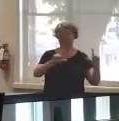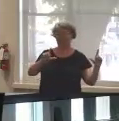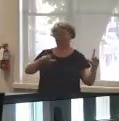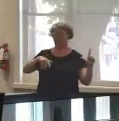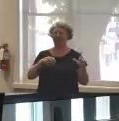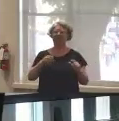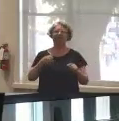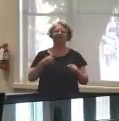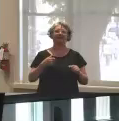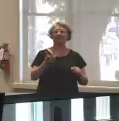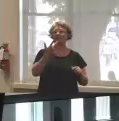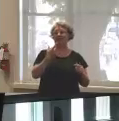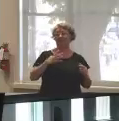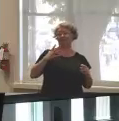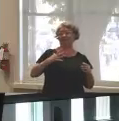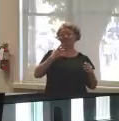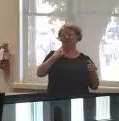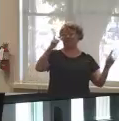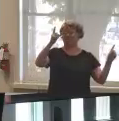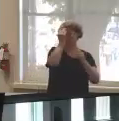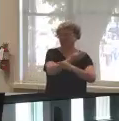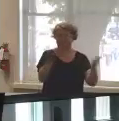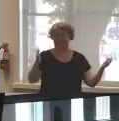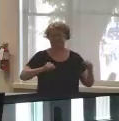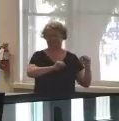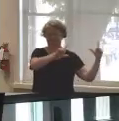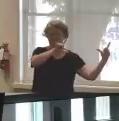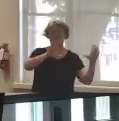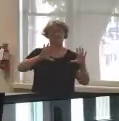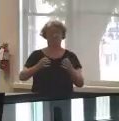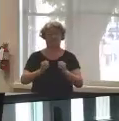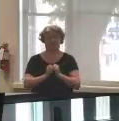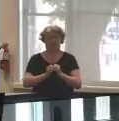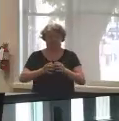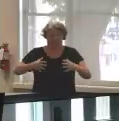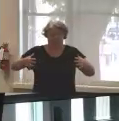a pre-official announcement. Now that the group's number has